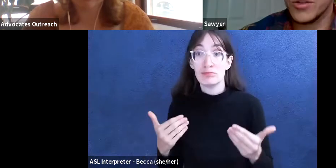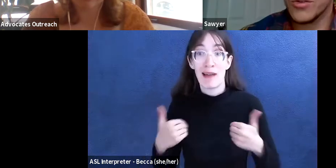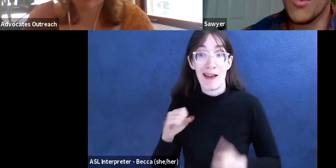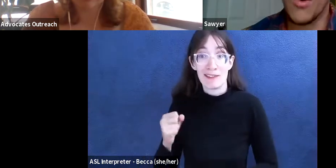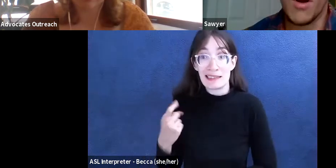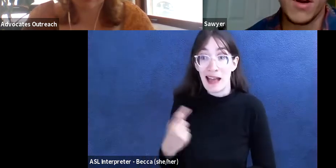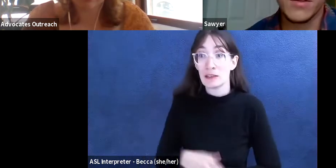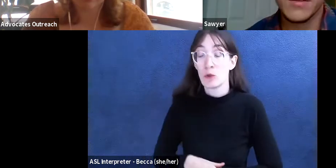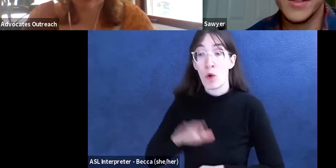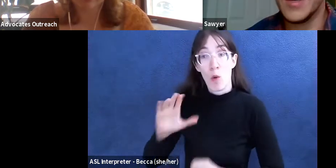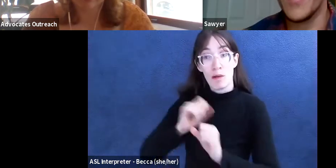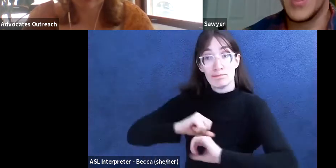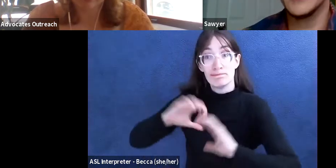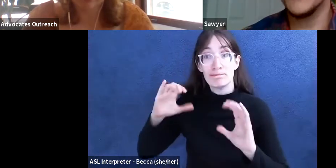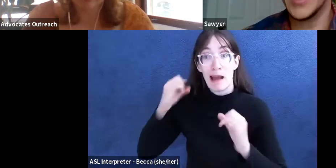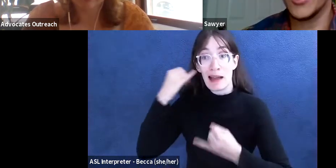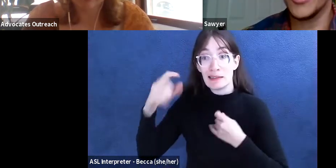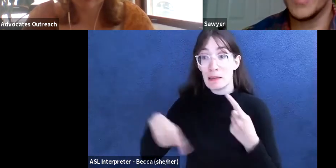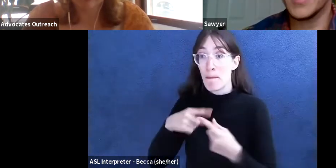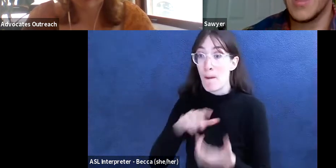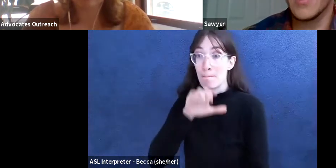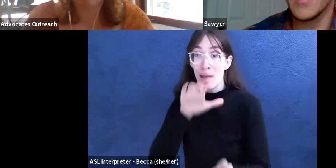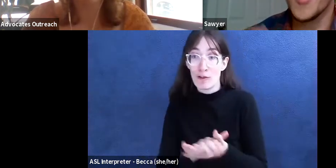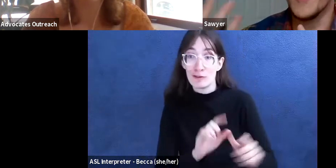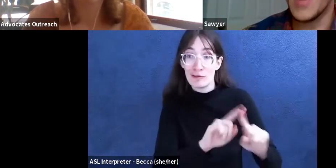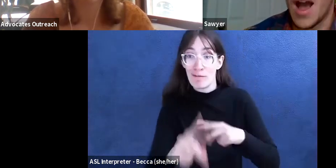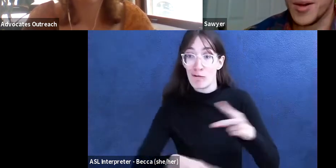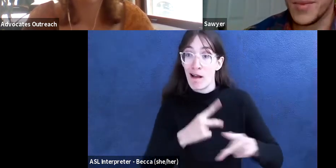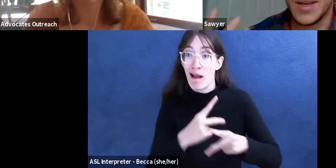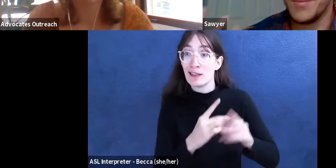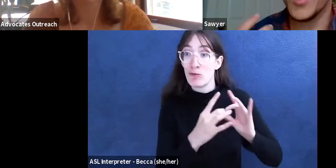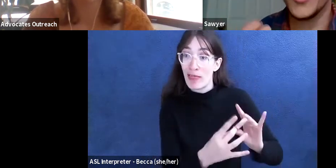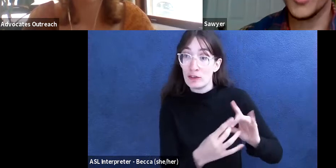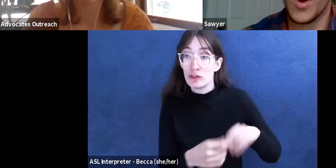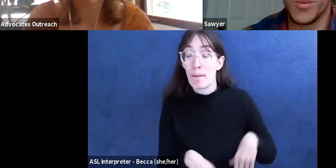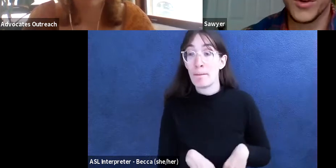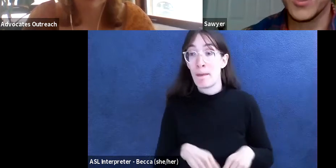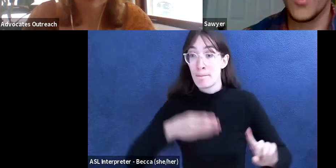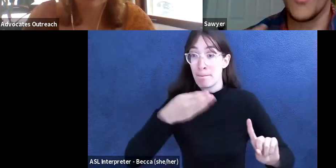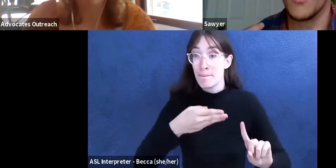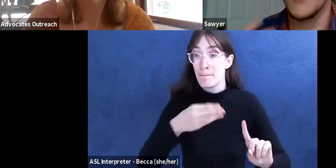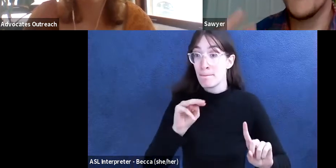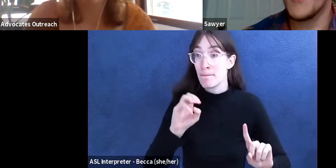Yeah. Dangers as well. Safer sex practices are important.